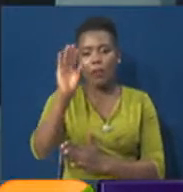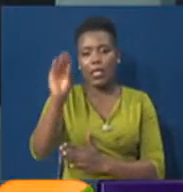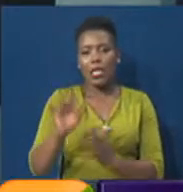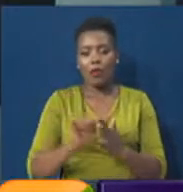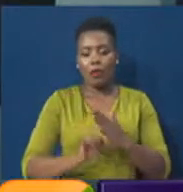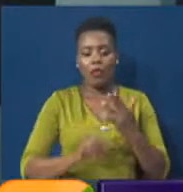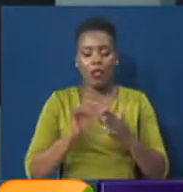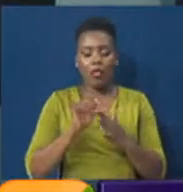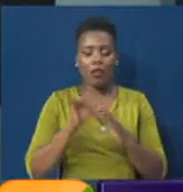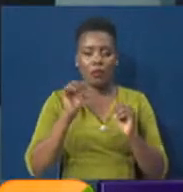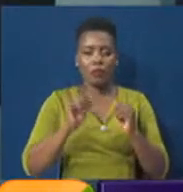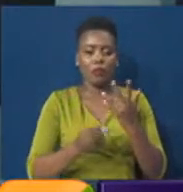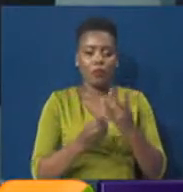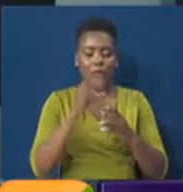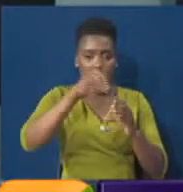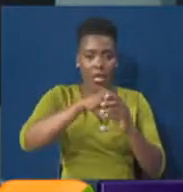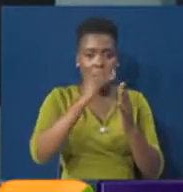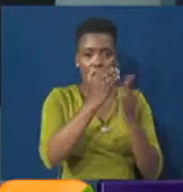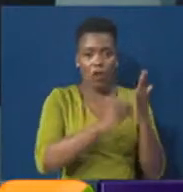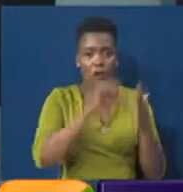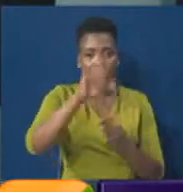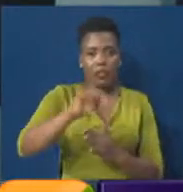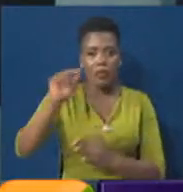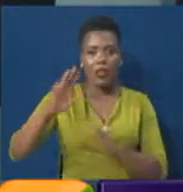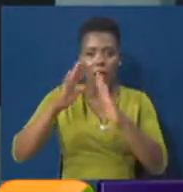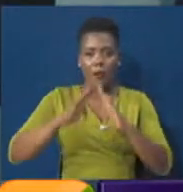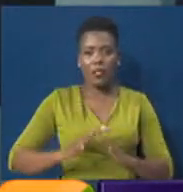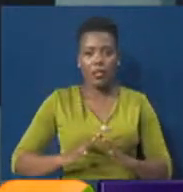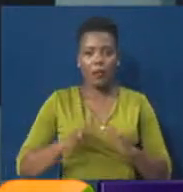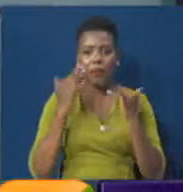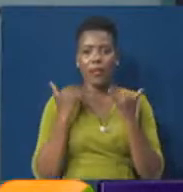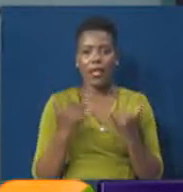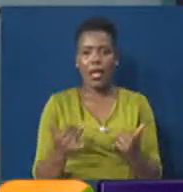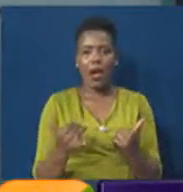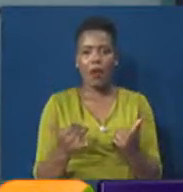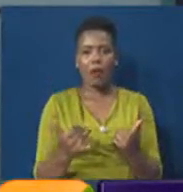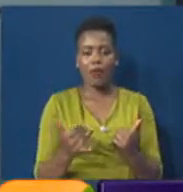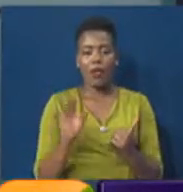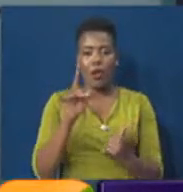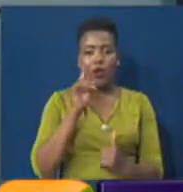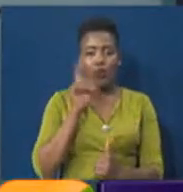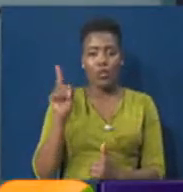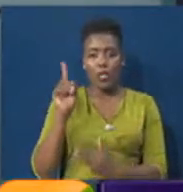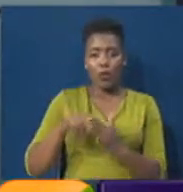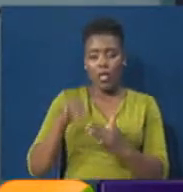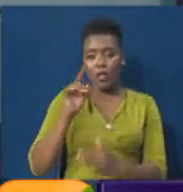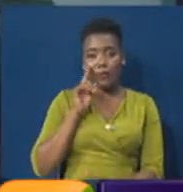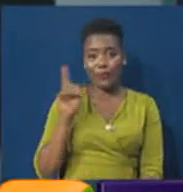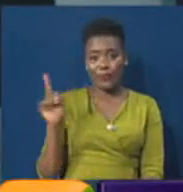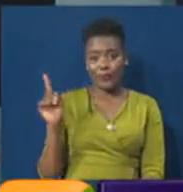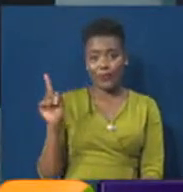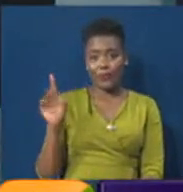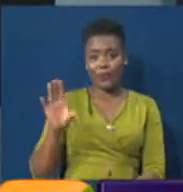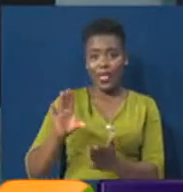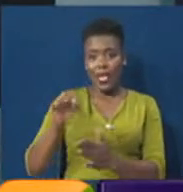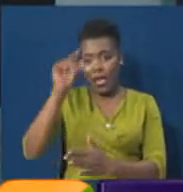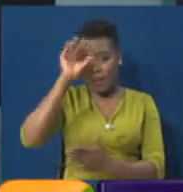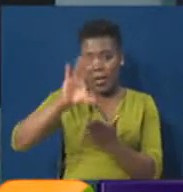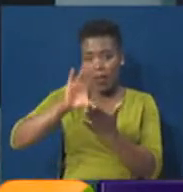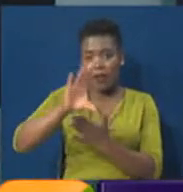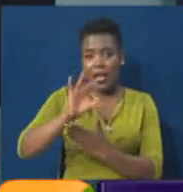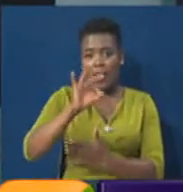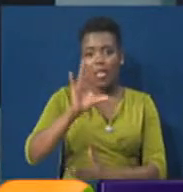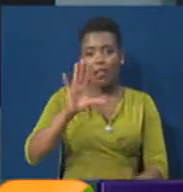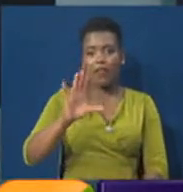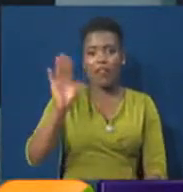supposed to be in the program of affordable housing. Now, this is what the government has done so far. It has allocated some 35